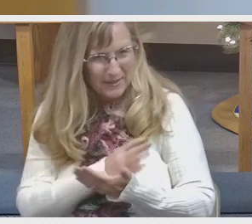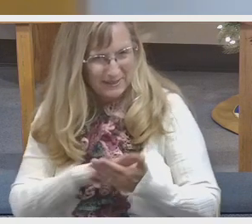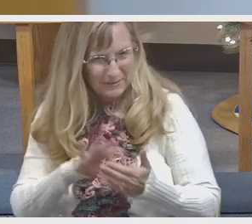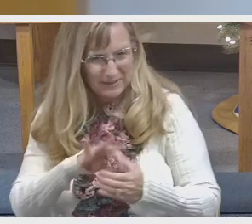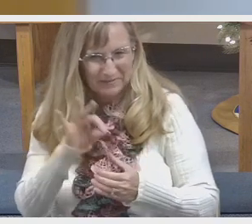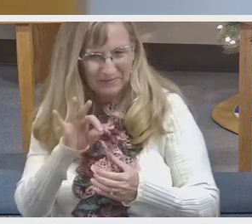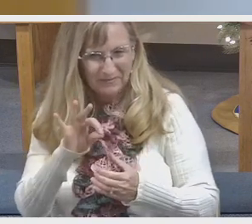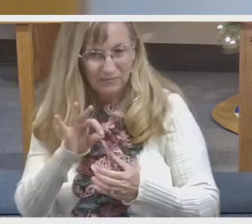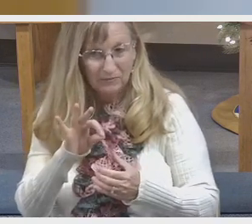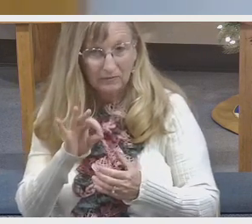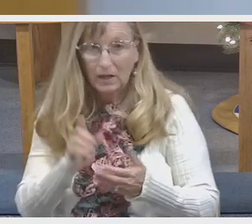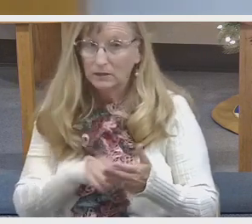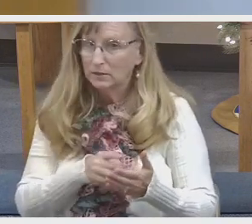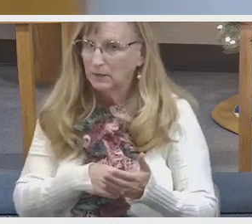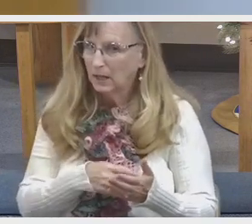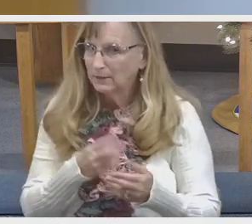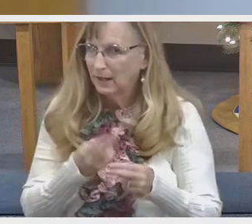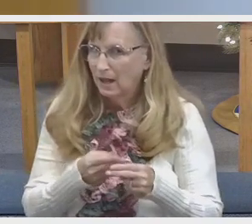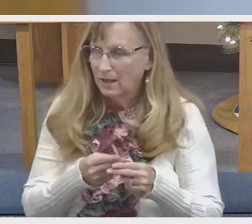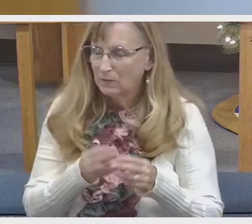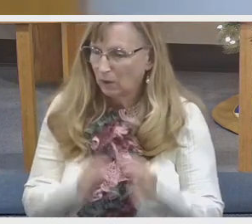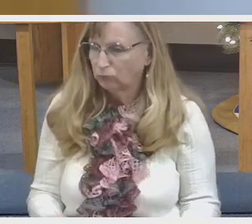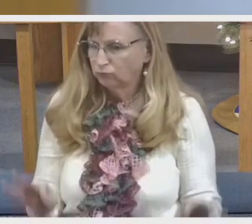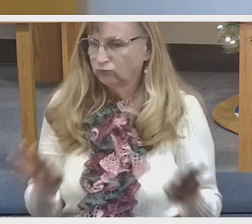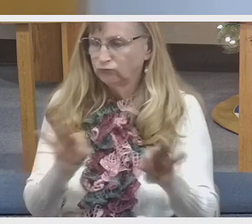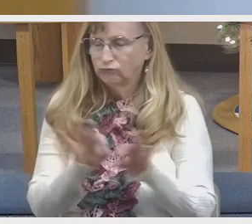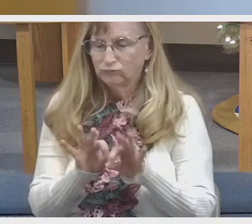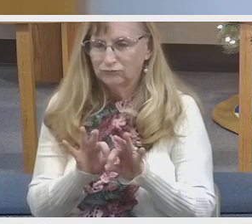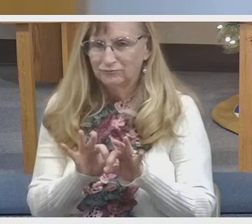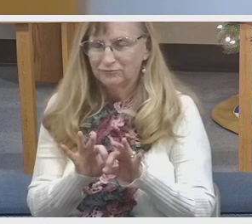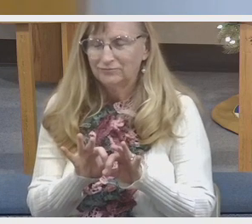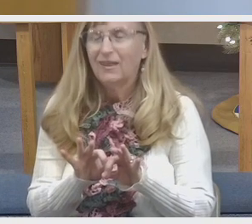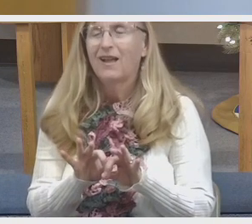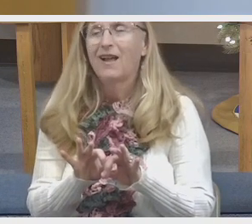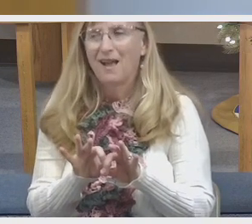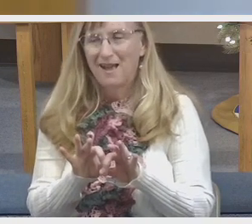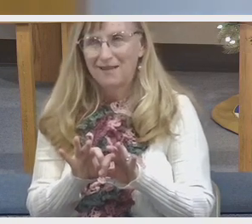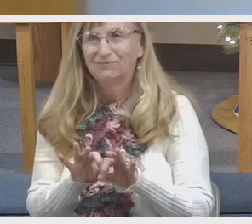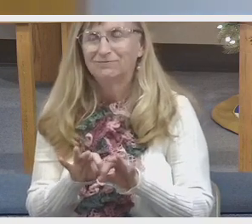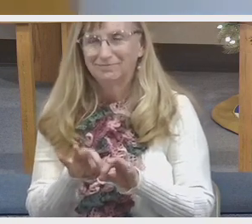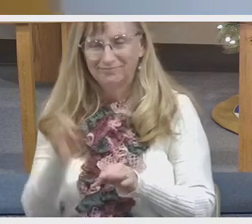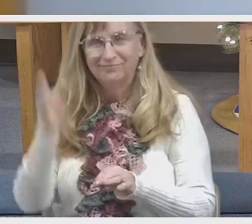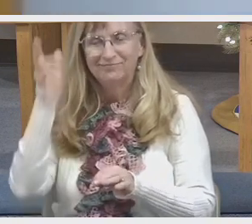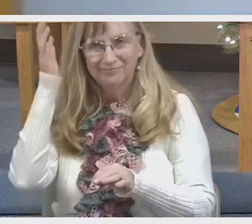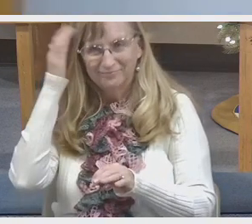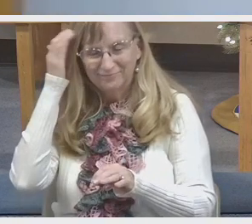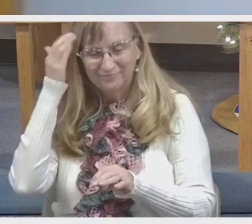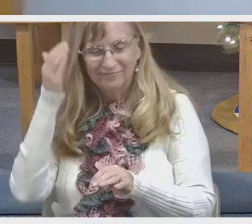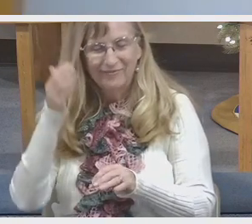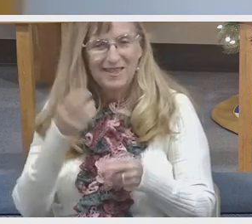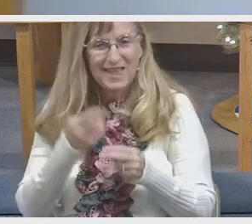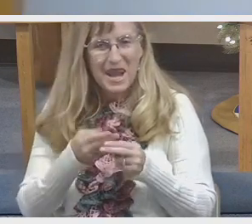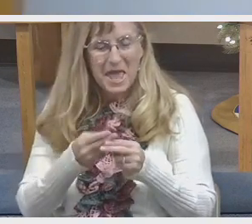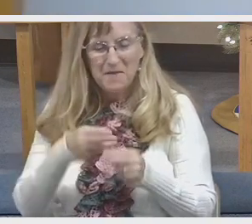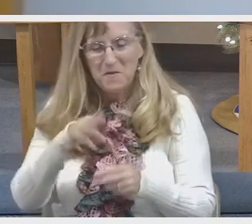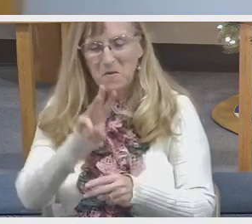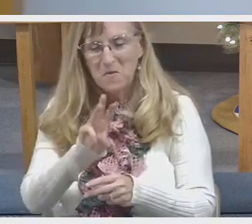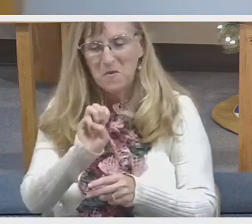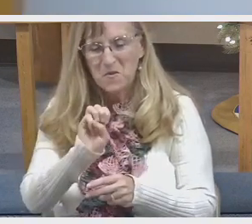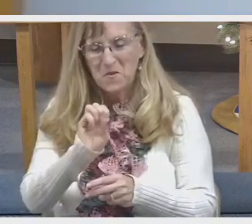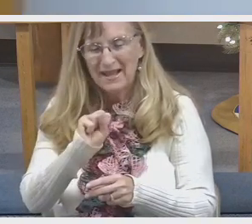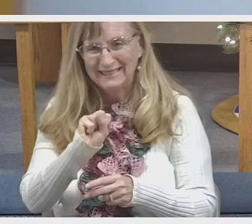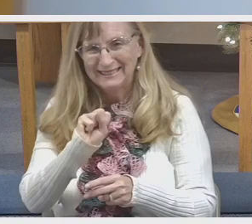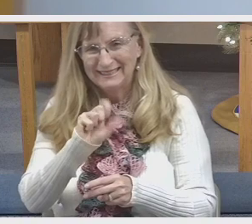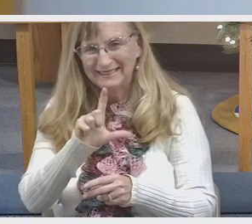Sometimes names matter. It obviously mattered because I had heard the name Wesley far before he departed from his mother's womb. That was the